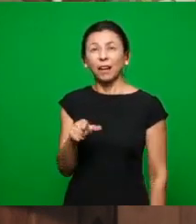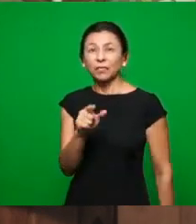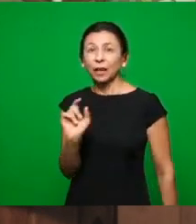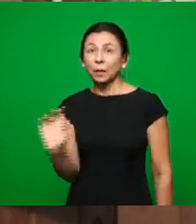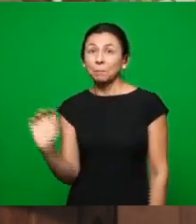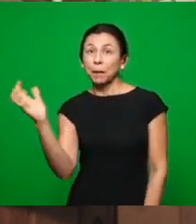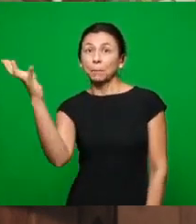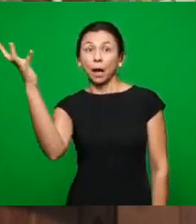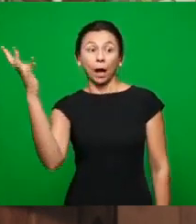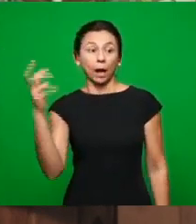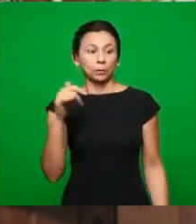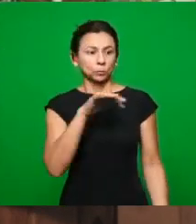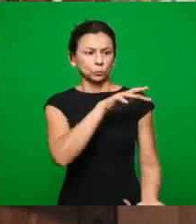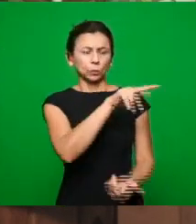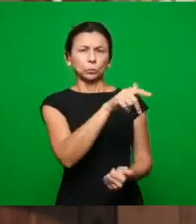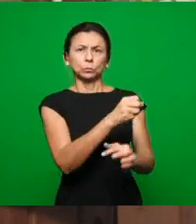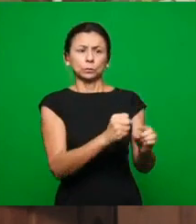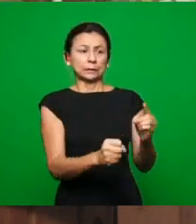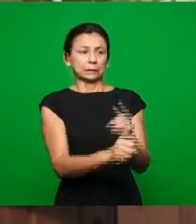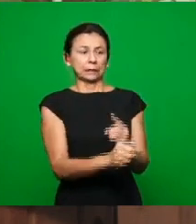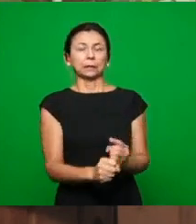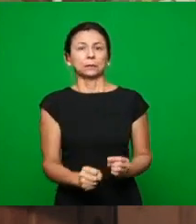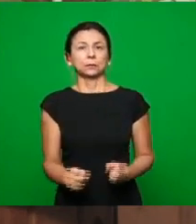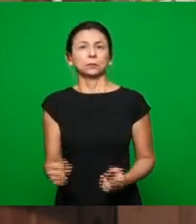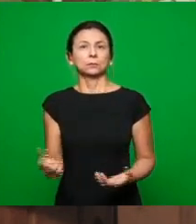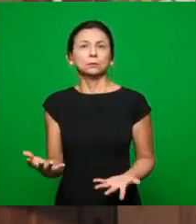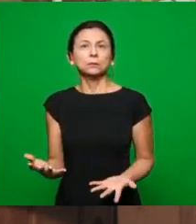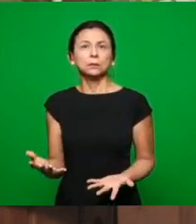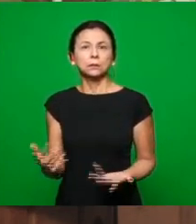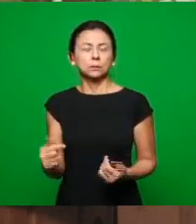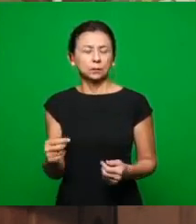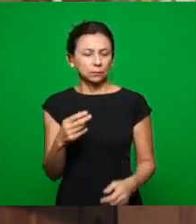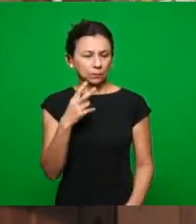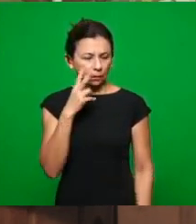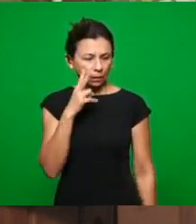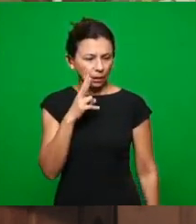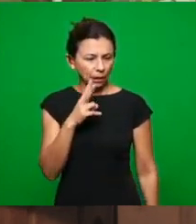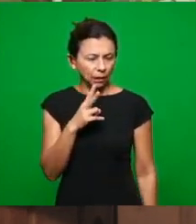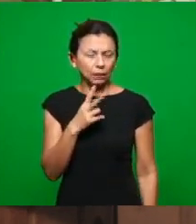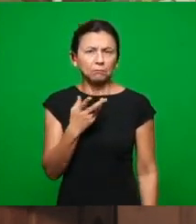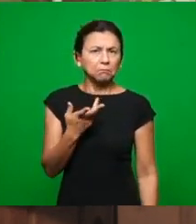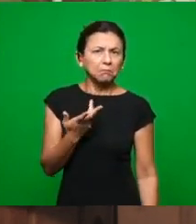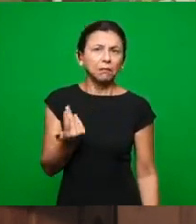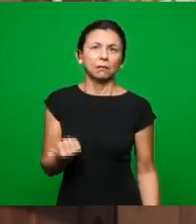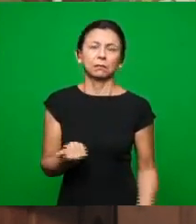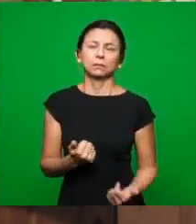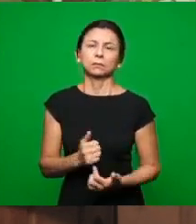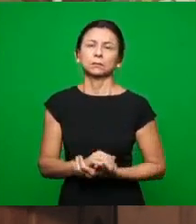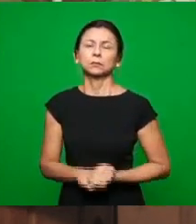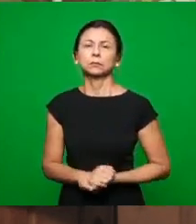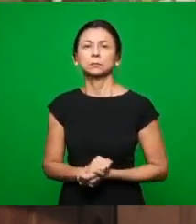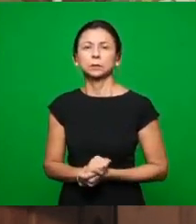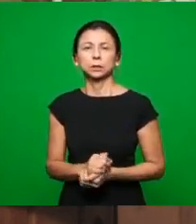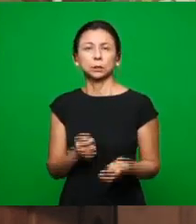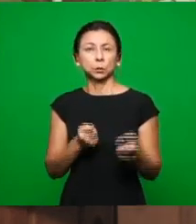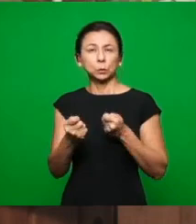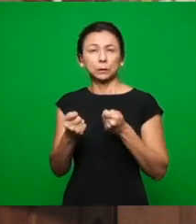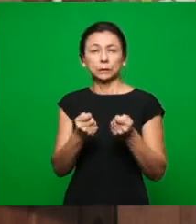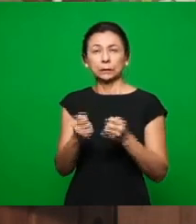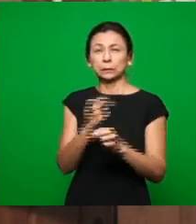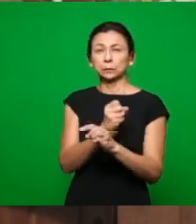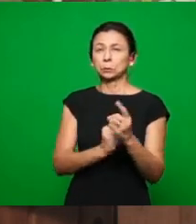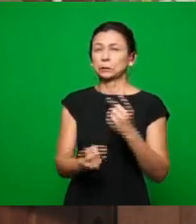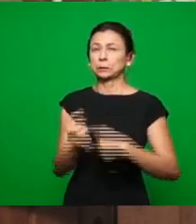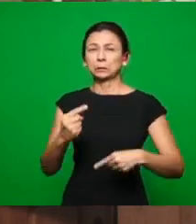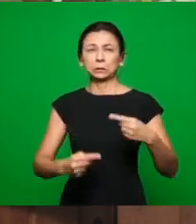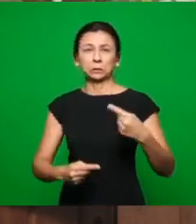not in the events and the occurrences that we are witnessing, whether they are